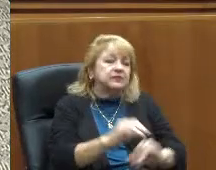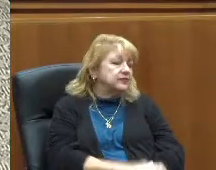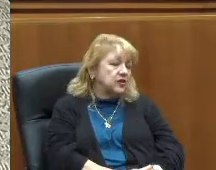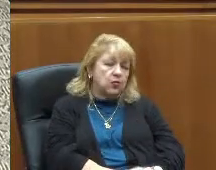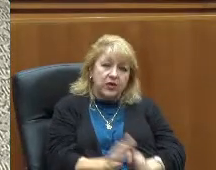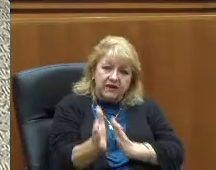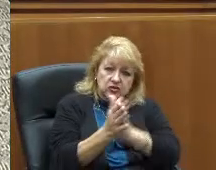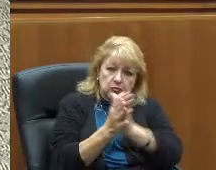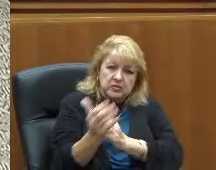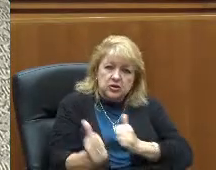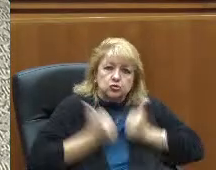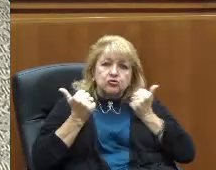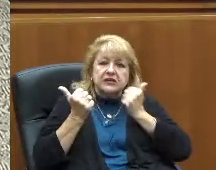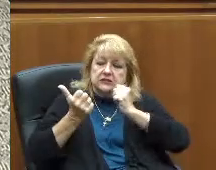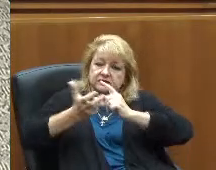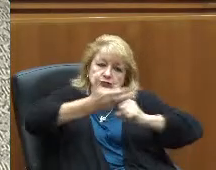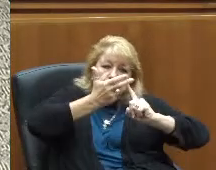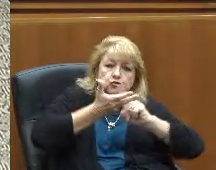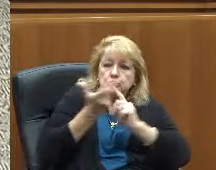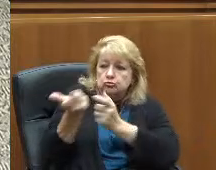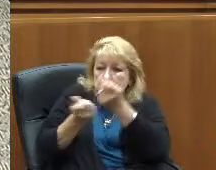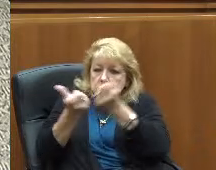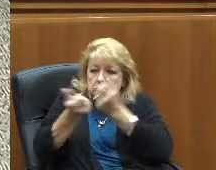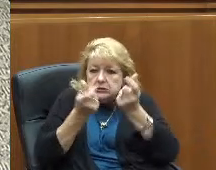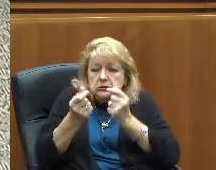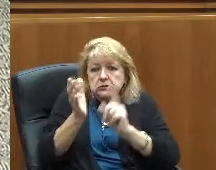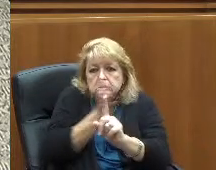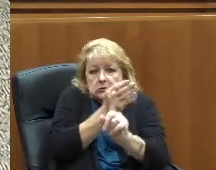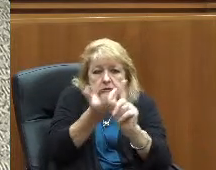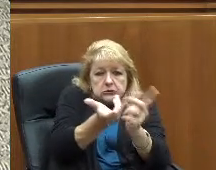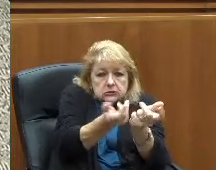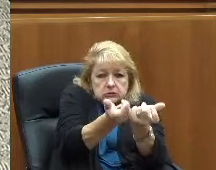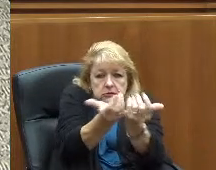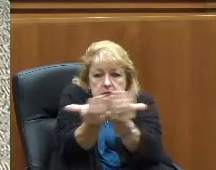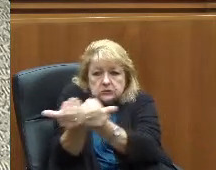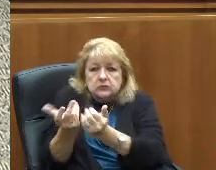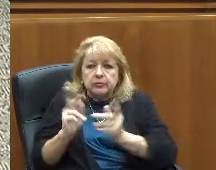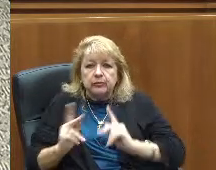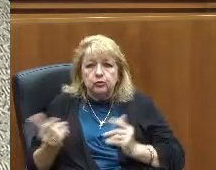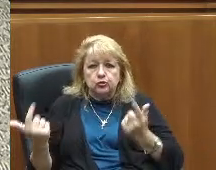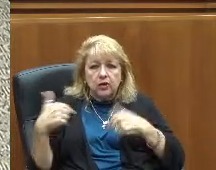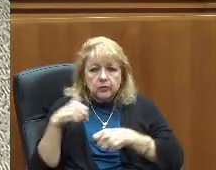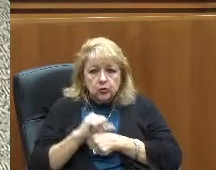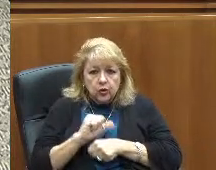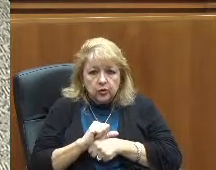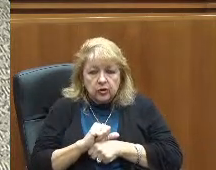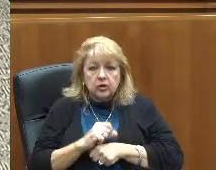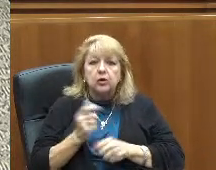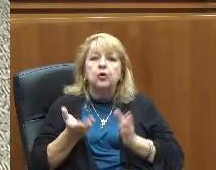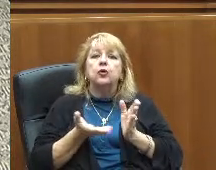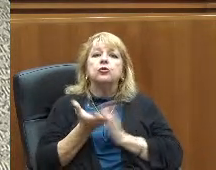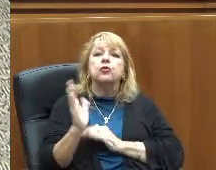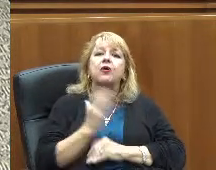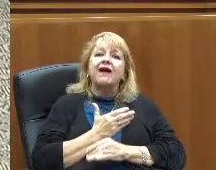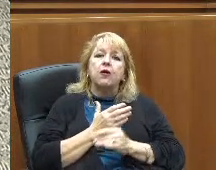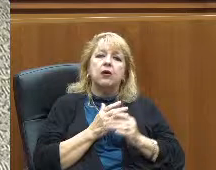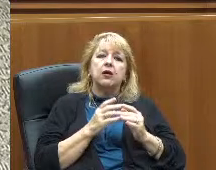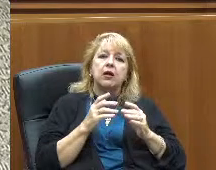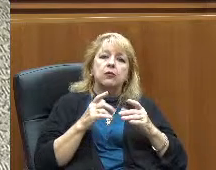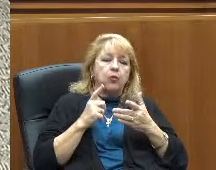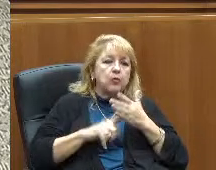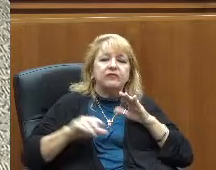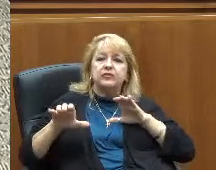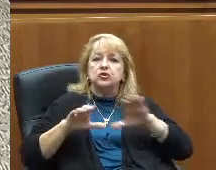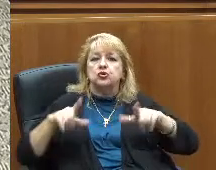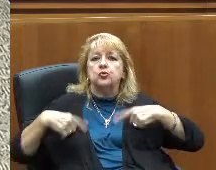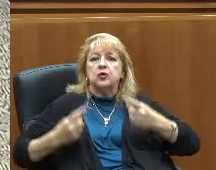a competent, diverse workforce. And through our compensation efforts and our incentives, we hope to do just that.